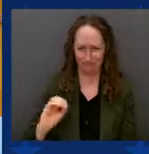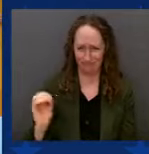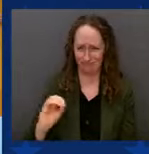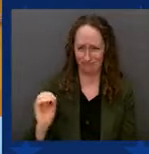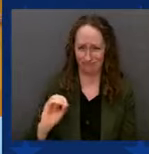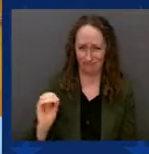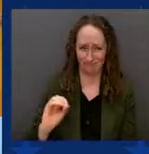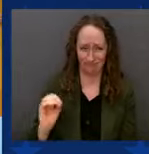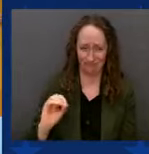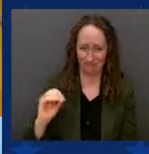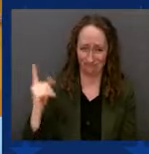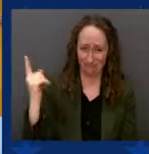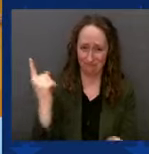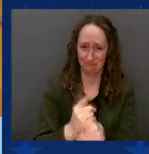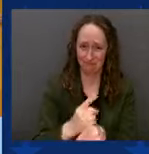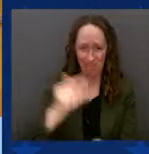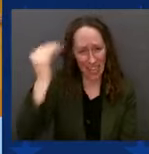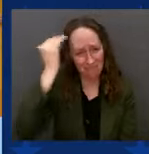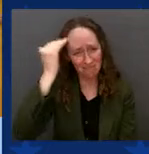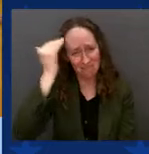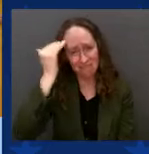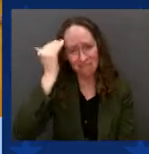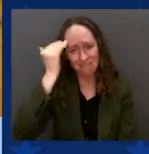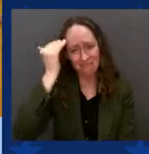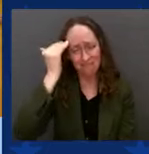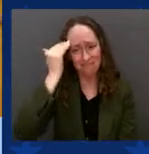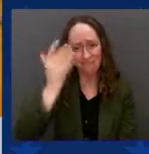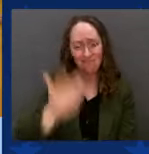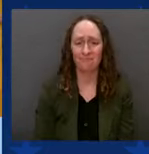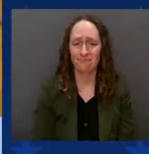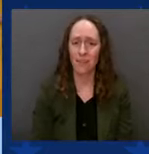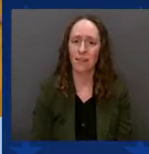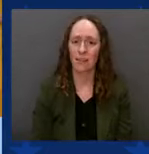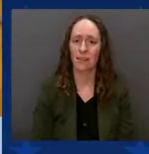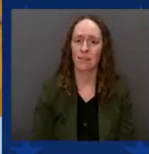People making $400,000 a year don't think it's fair.